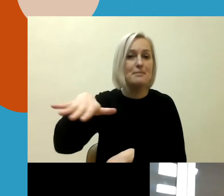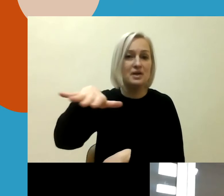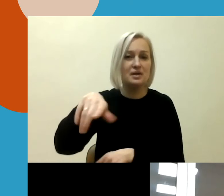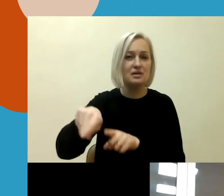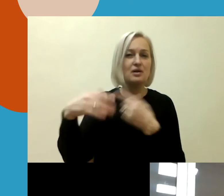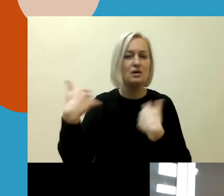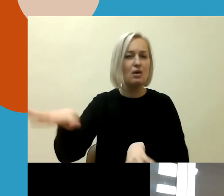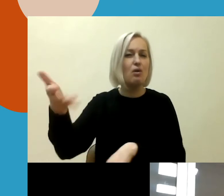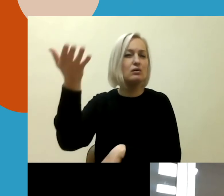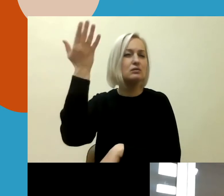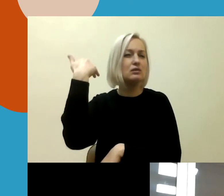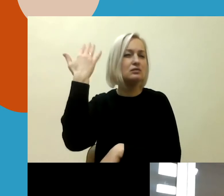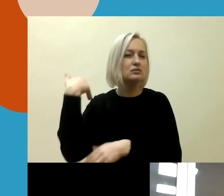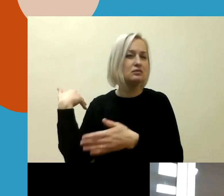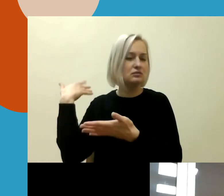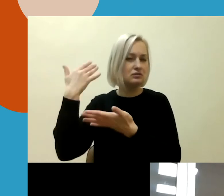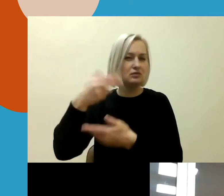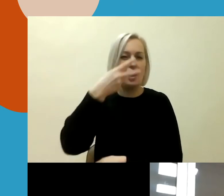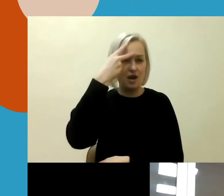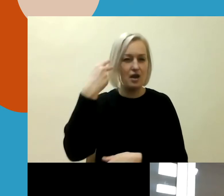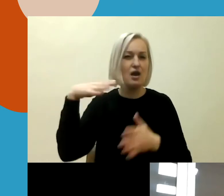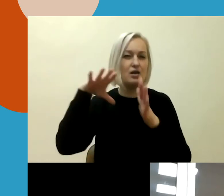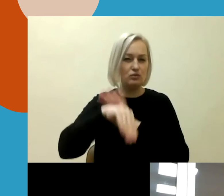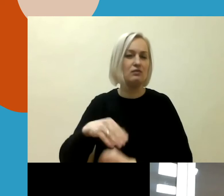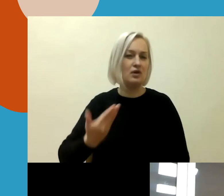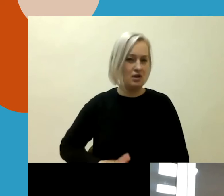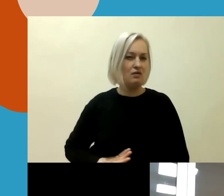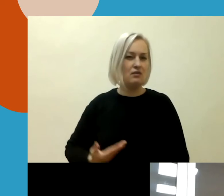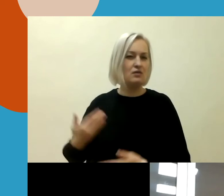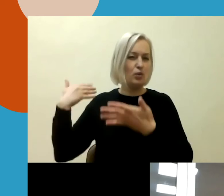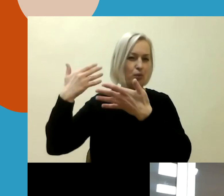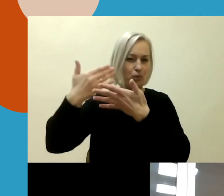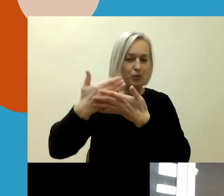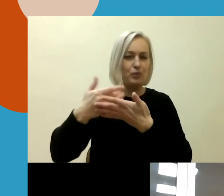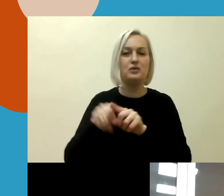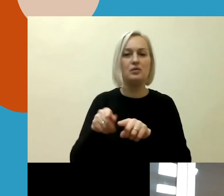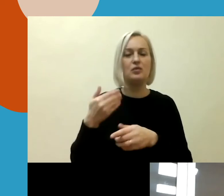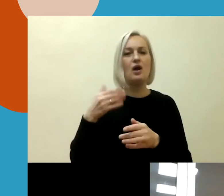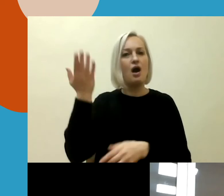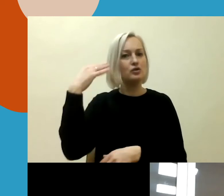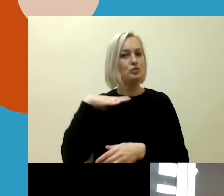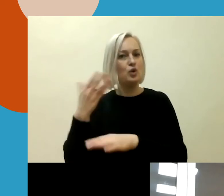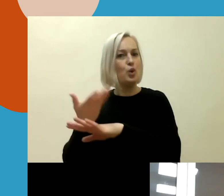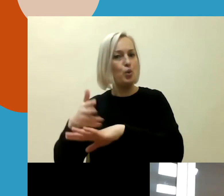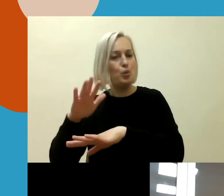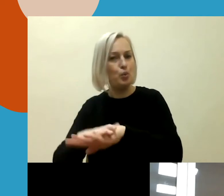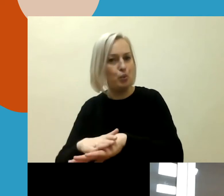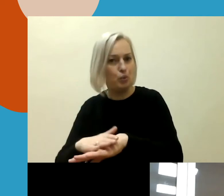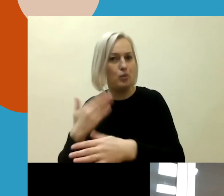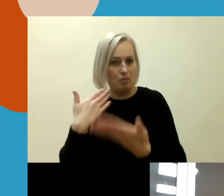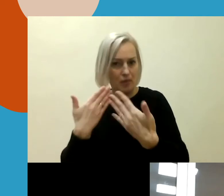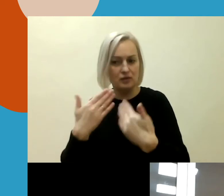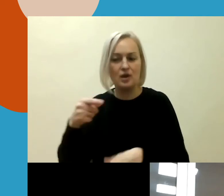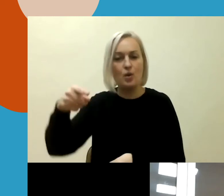We maintain contacts with the Jewish community. It is one of the longest living communities in